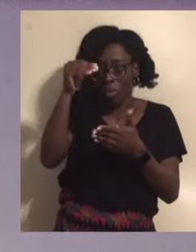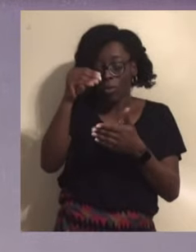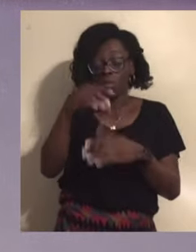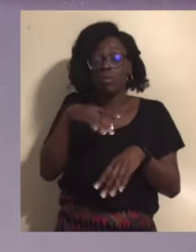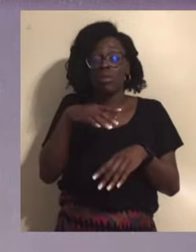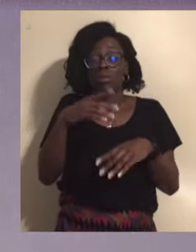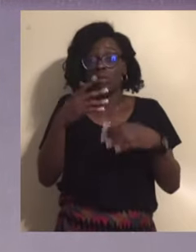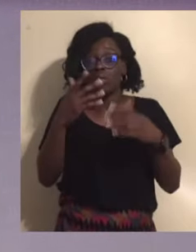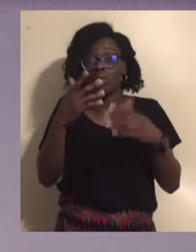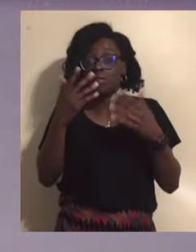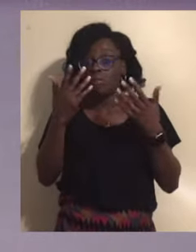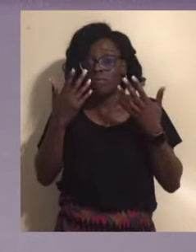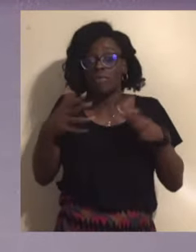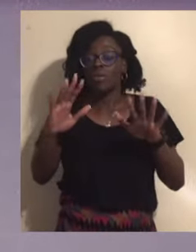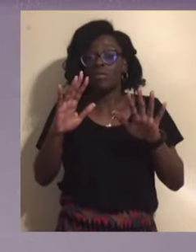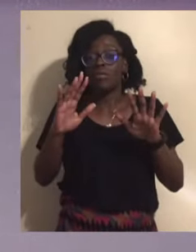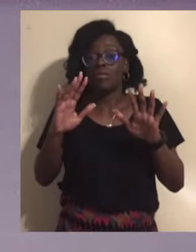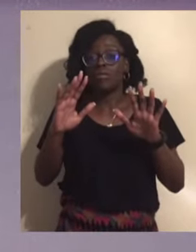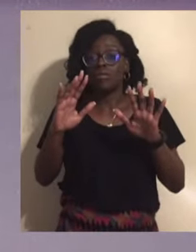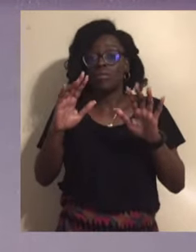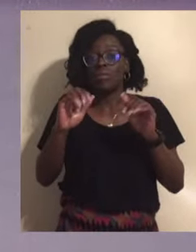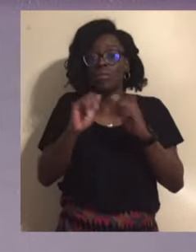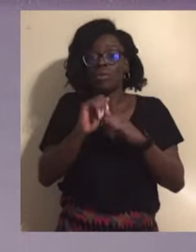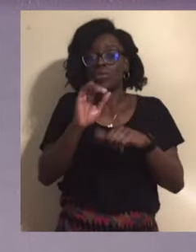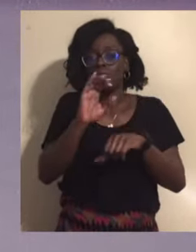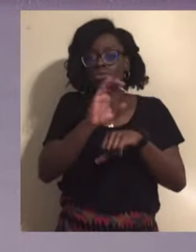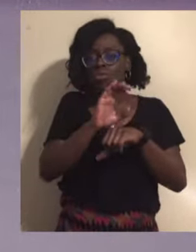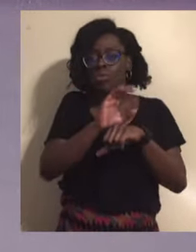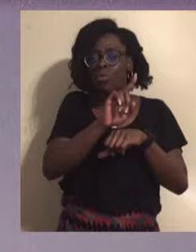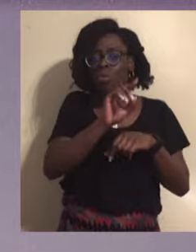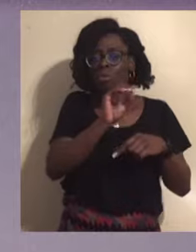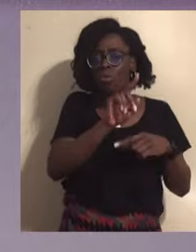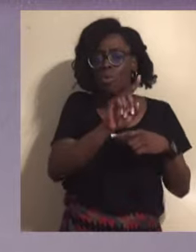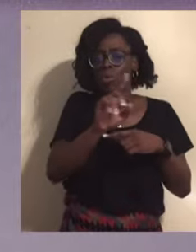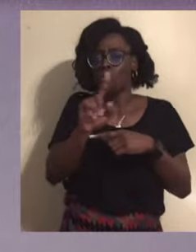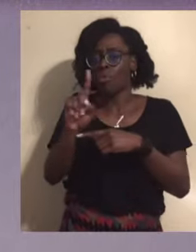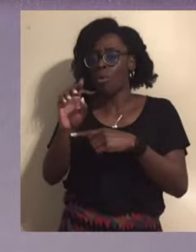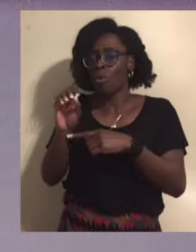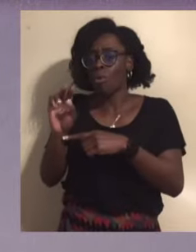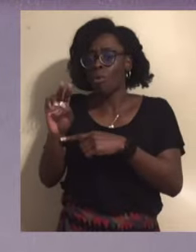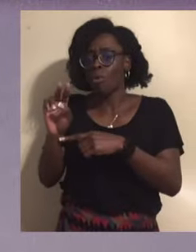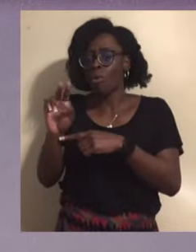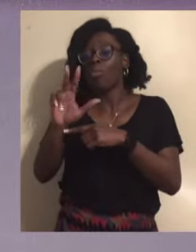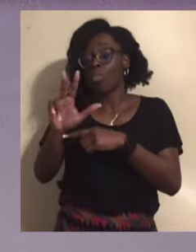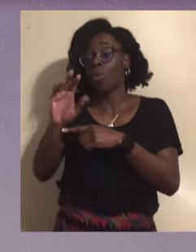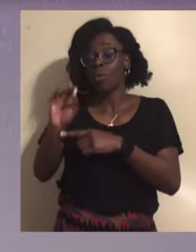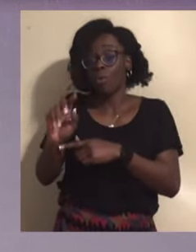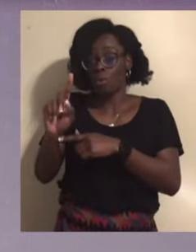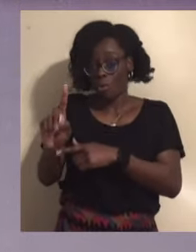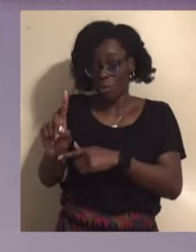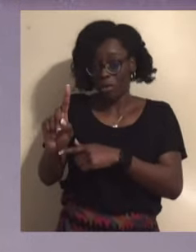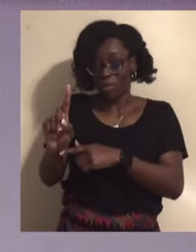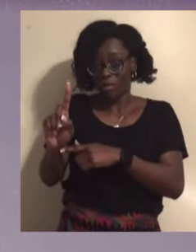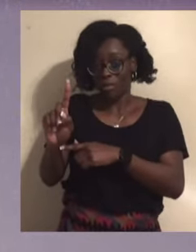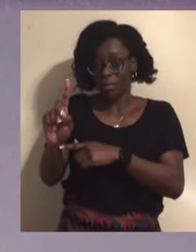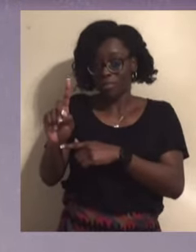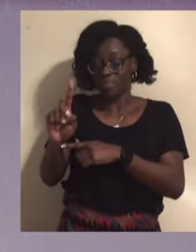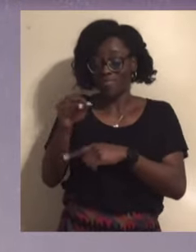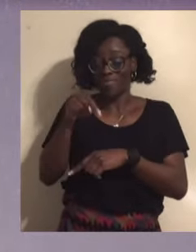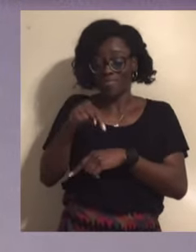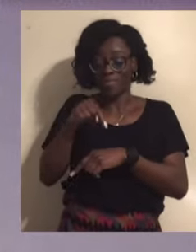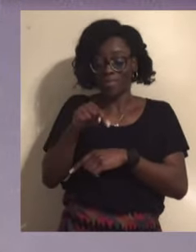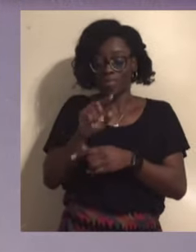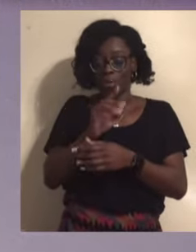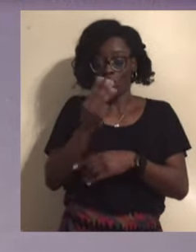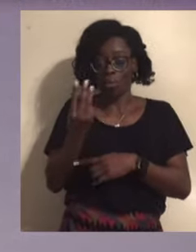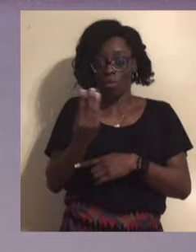Essentials 201, and Discovery 301. And this Wednesday, we come for the conclusion of